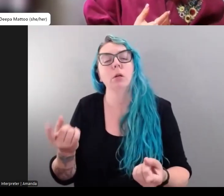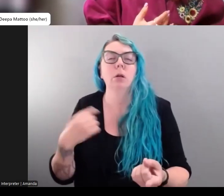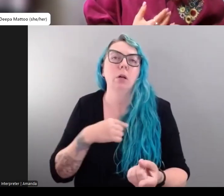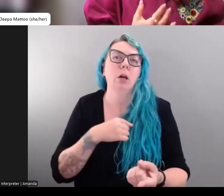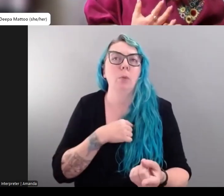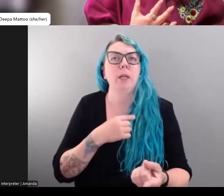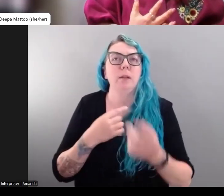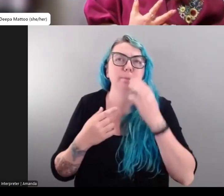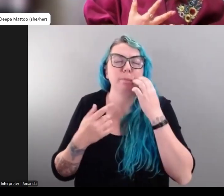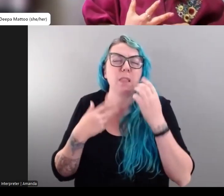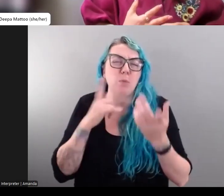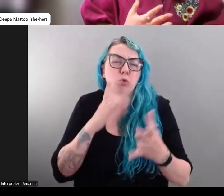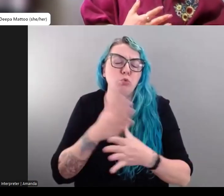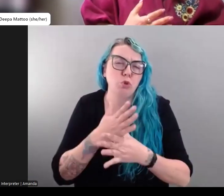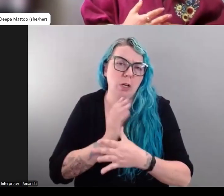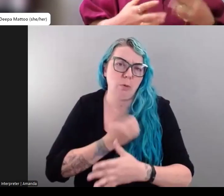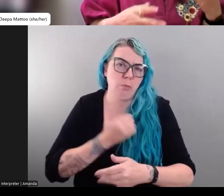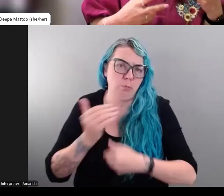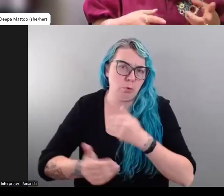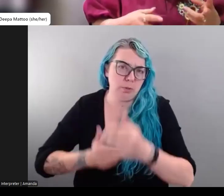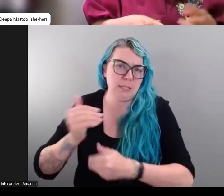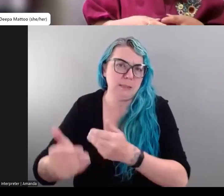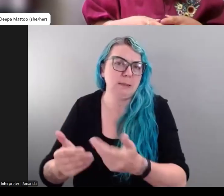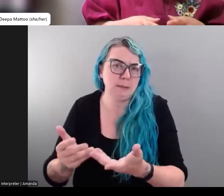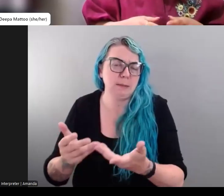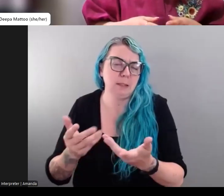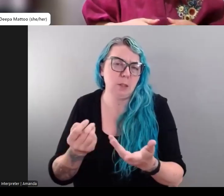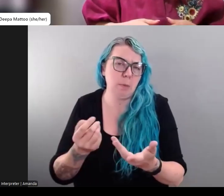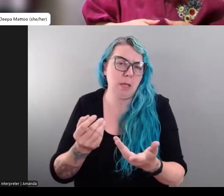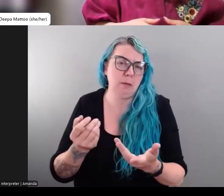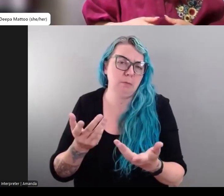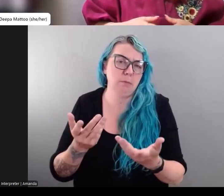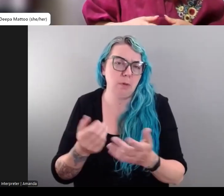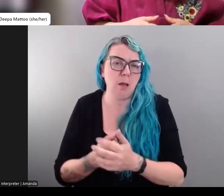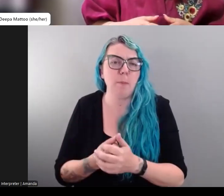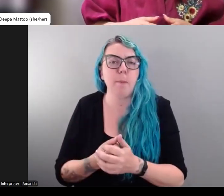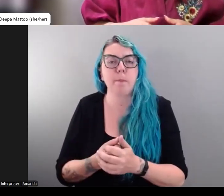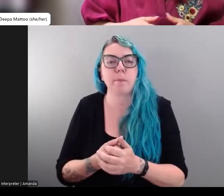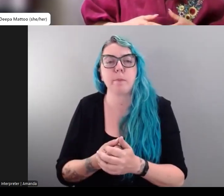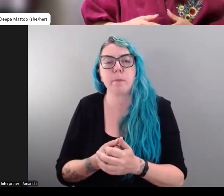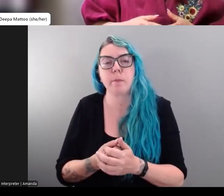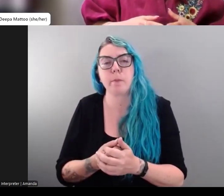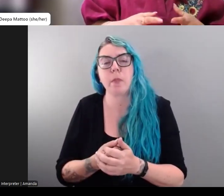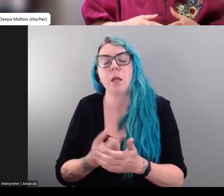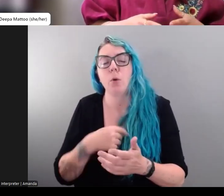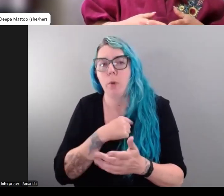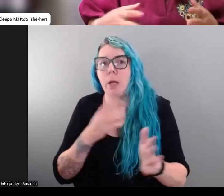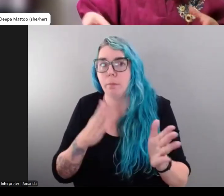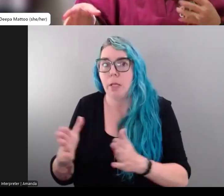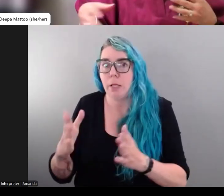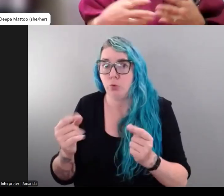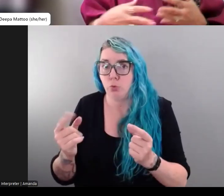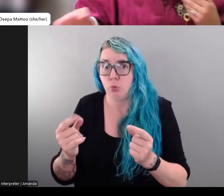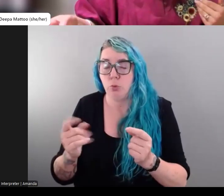people as they're thinking about would they like to test it or not. We have commitments of actually developing the tool and the questions